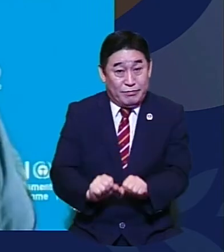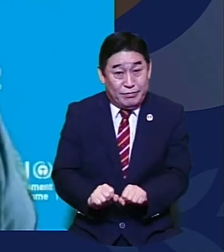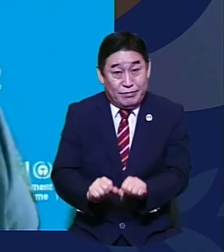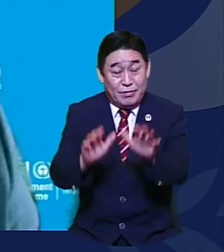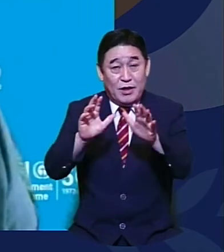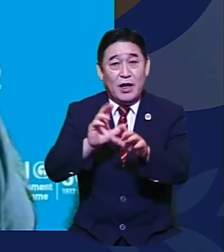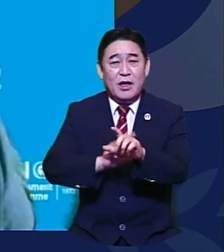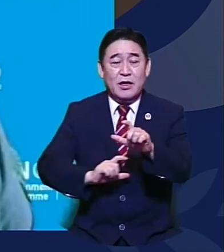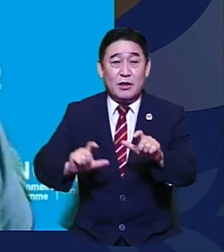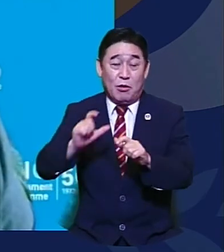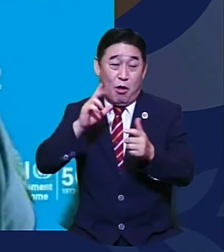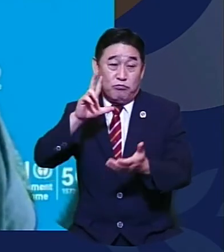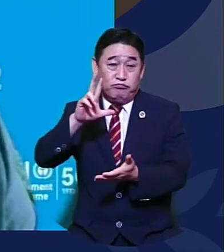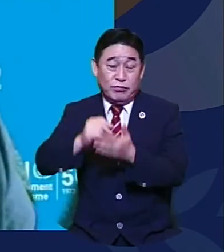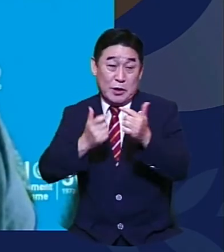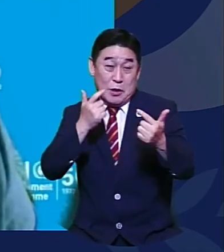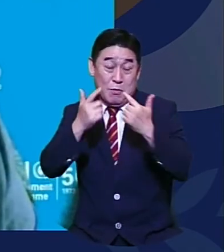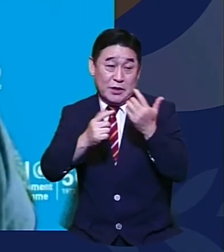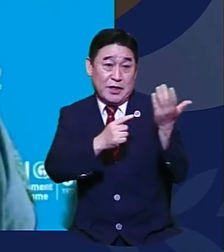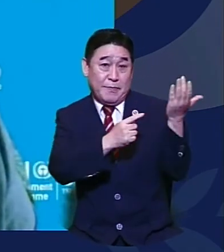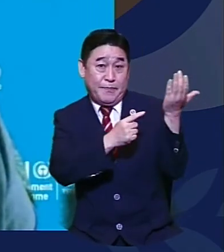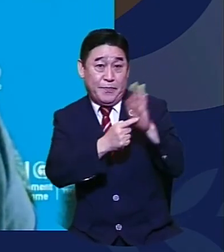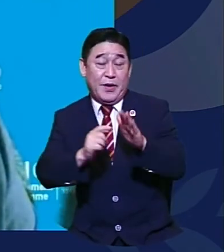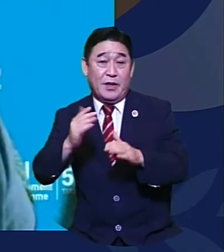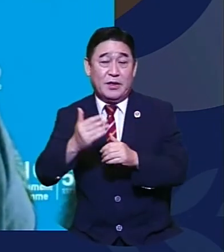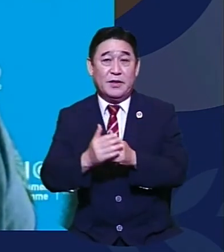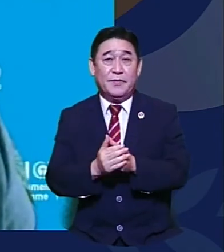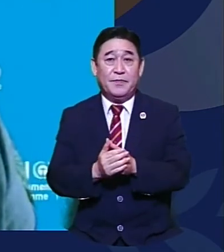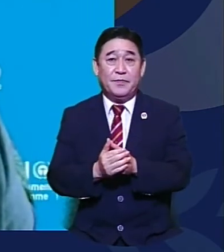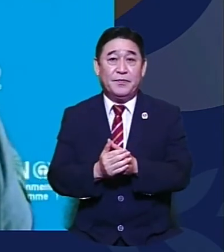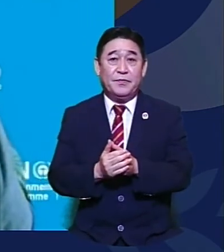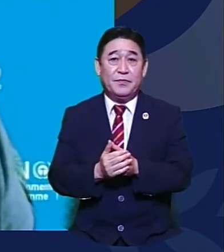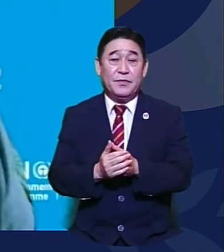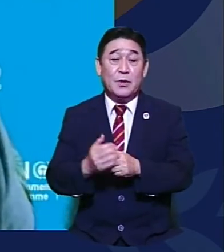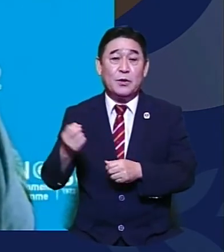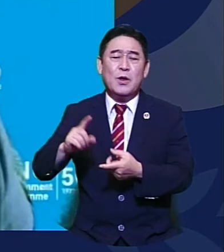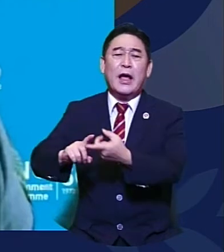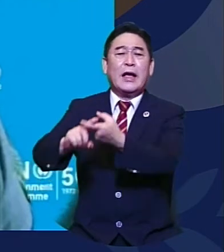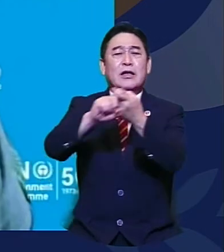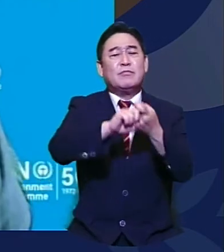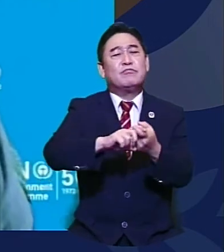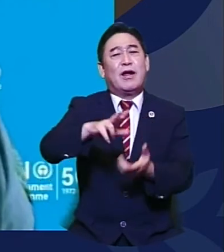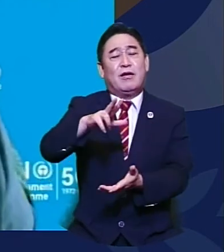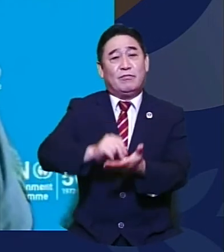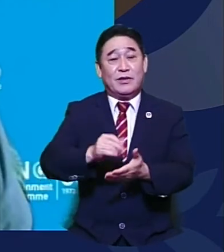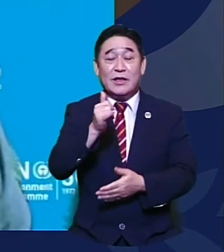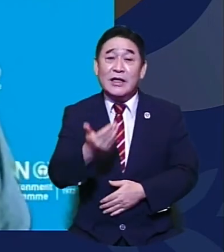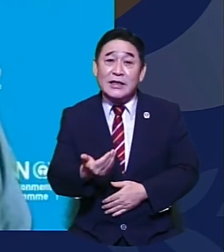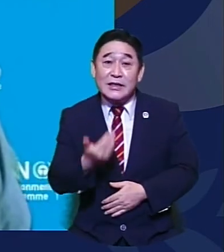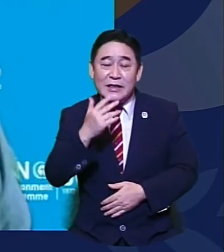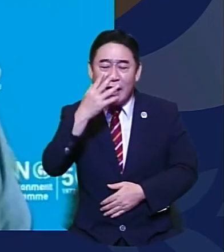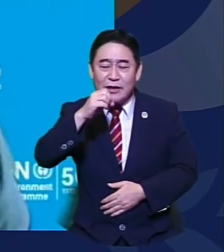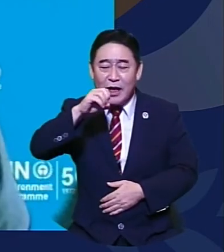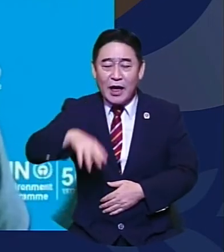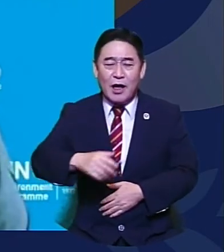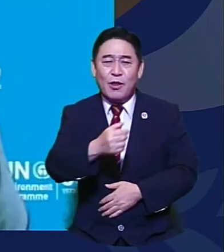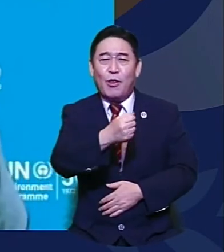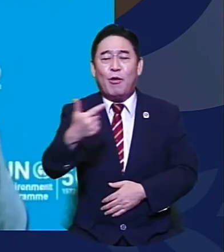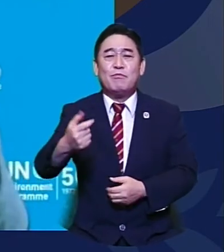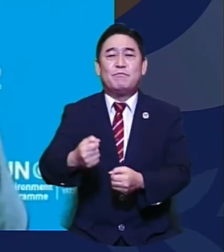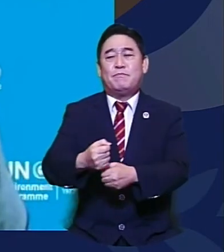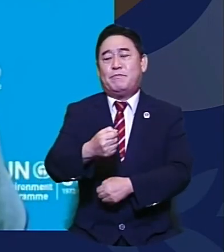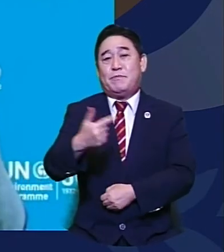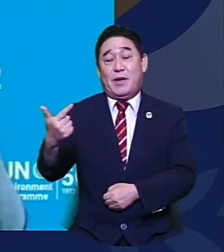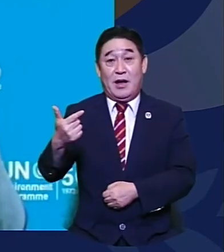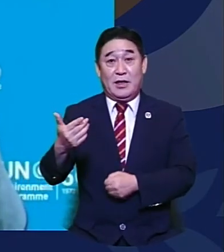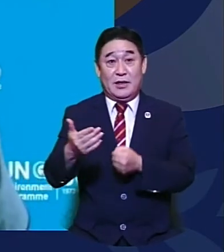with infrastructure. There is a lot of waste of food, largely because there is no storage